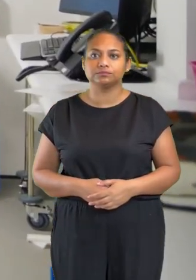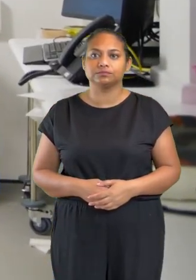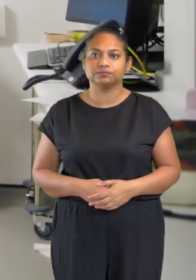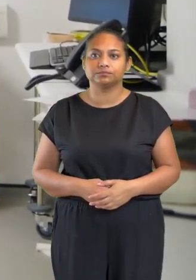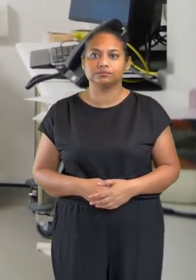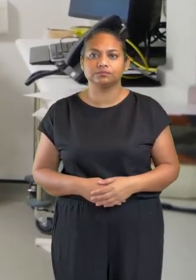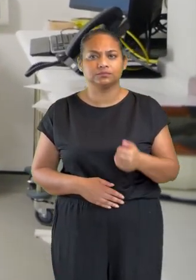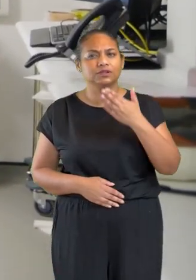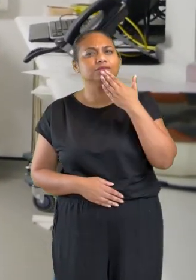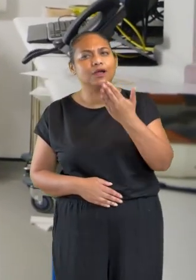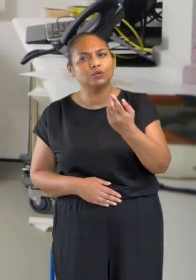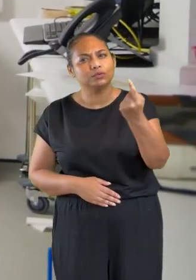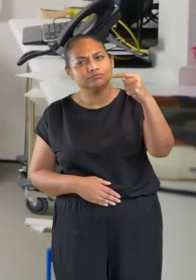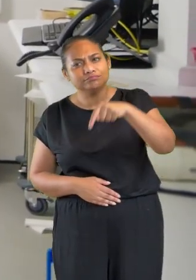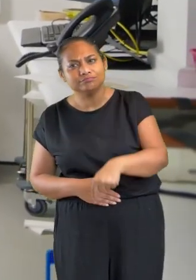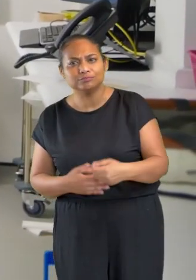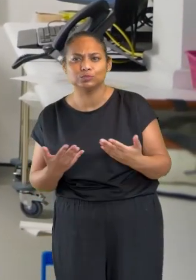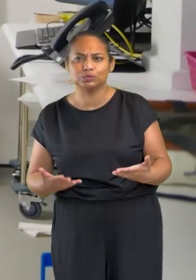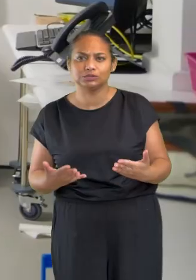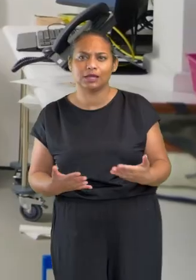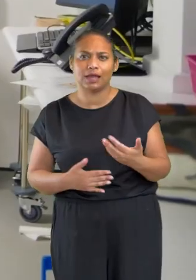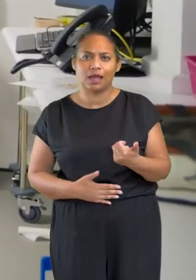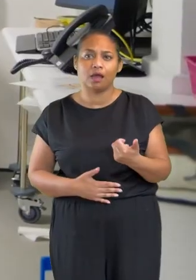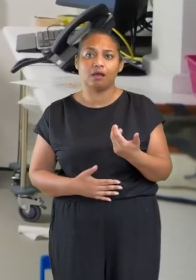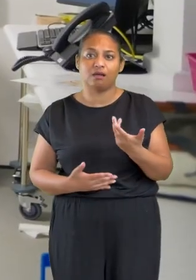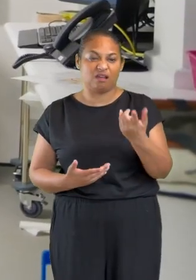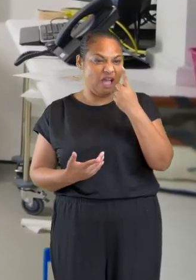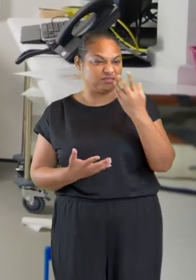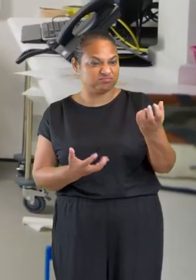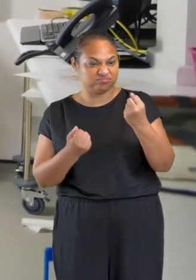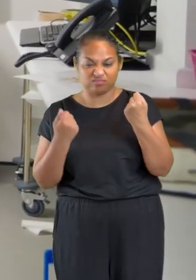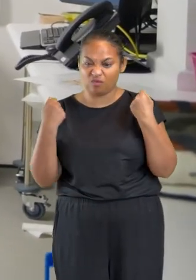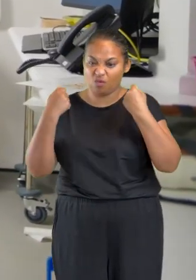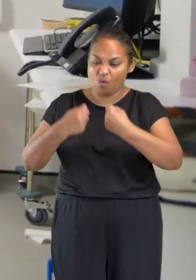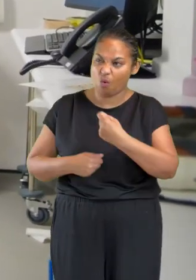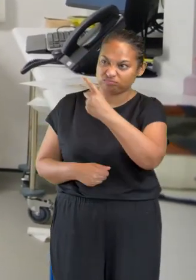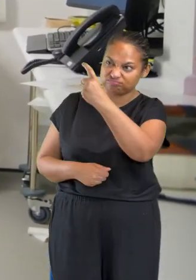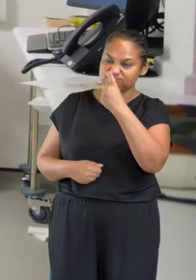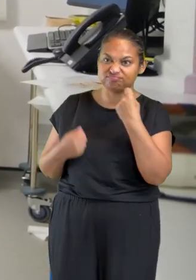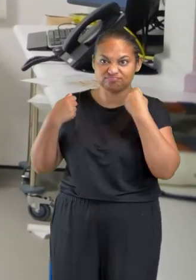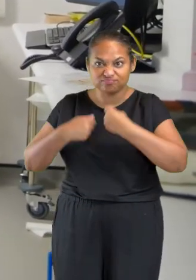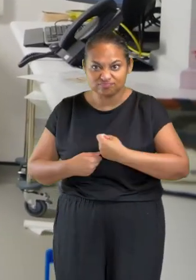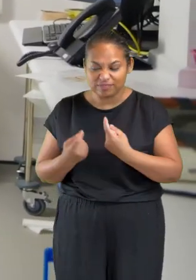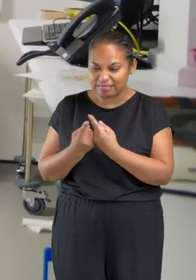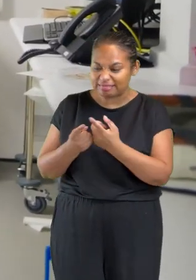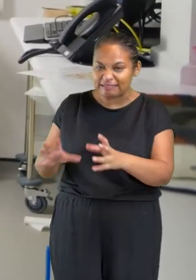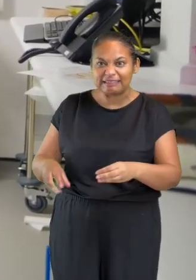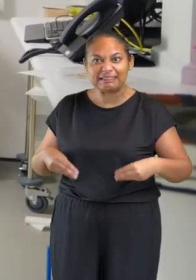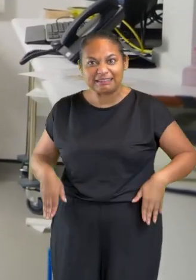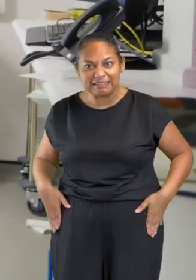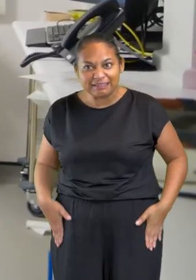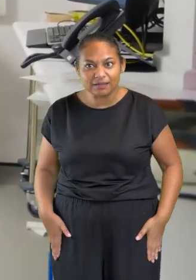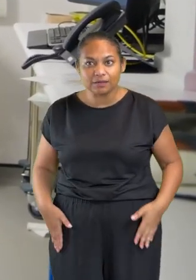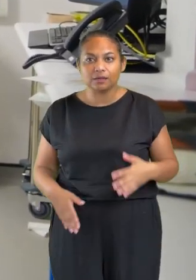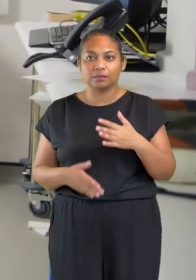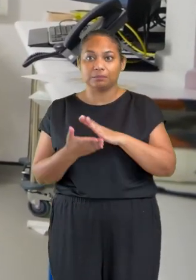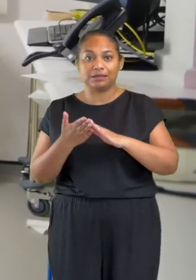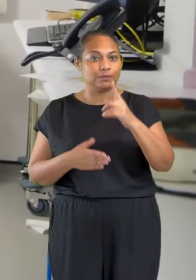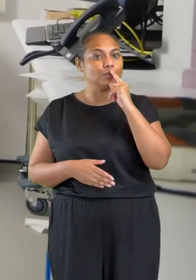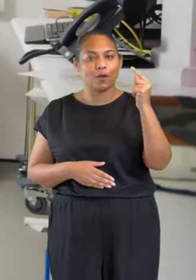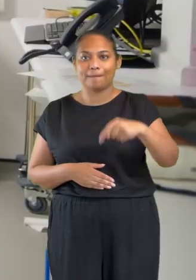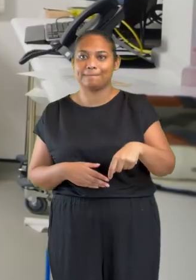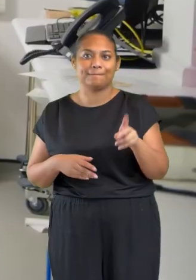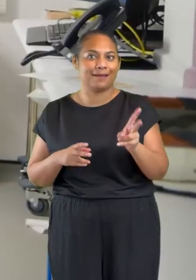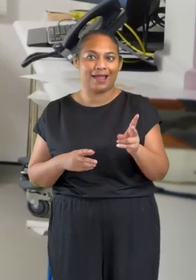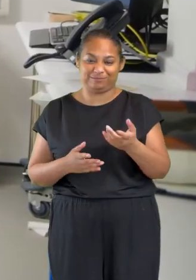Well, thank you very much, Richard, for coming today. If you'd like to collect your things off the chair and put your coat on, the scan is now complete, and we